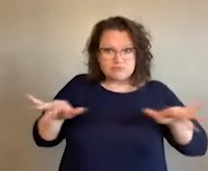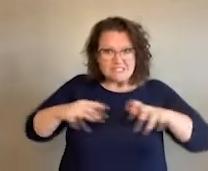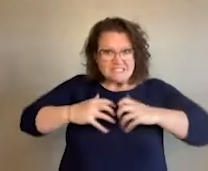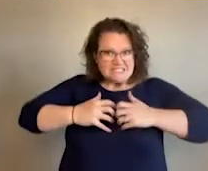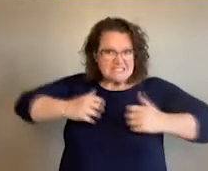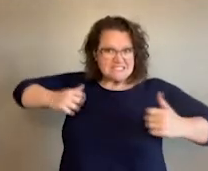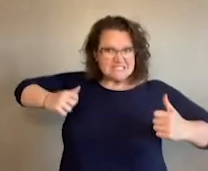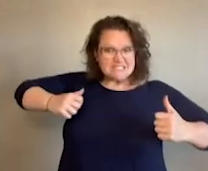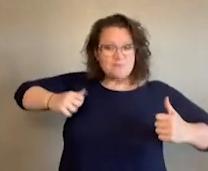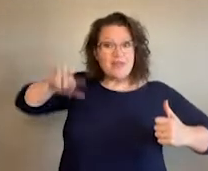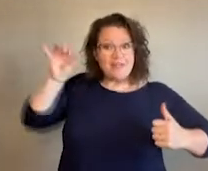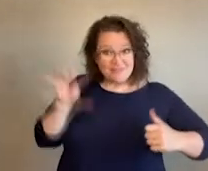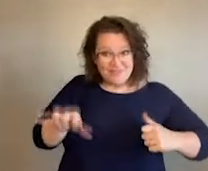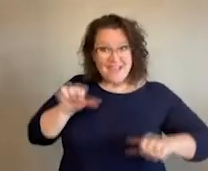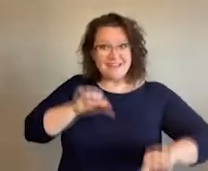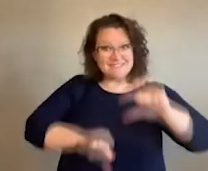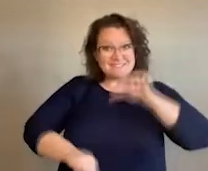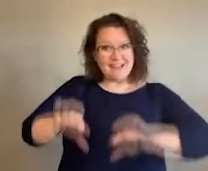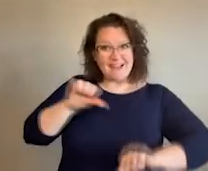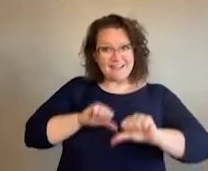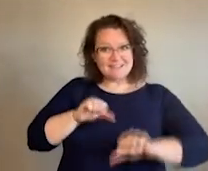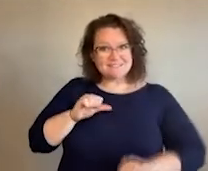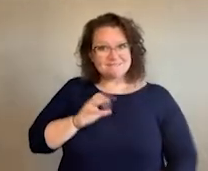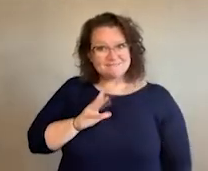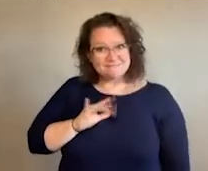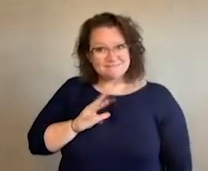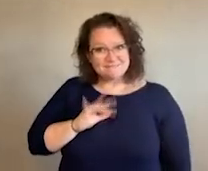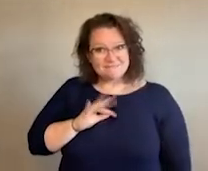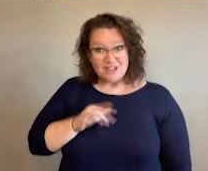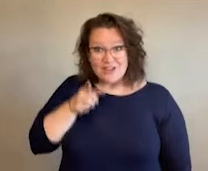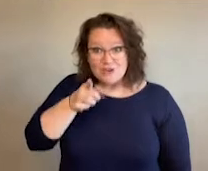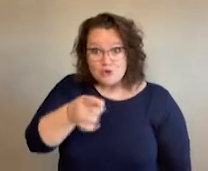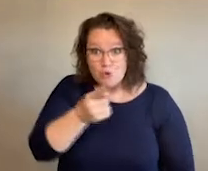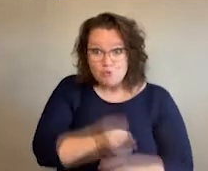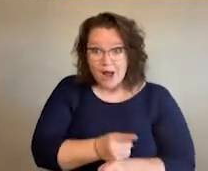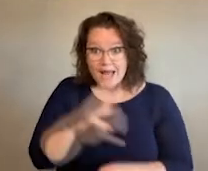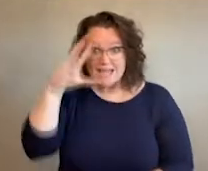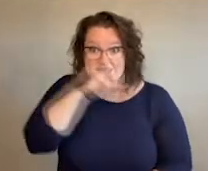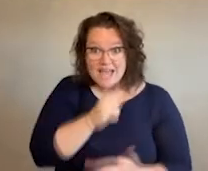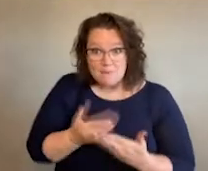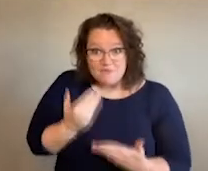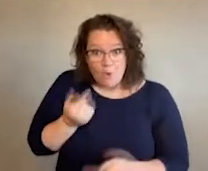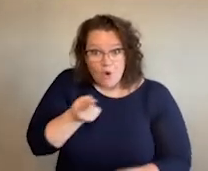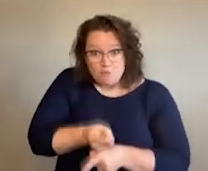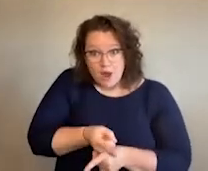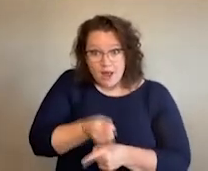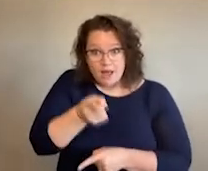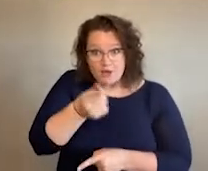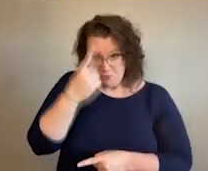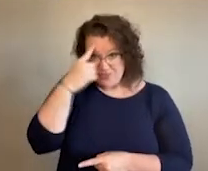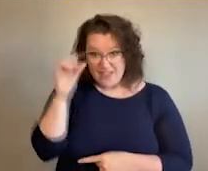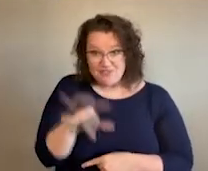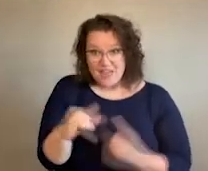side. That's science. Did you guess right? Was your prediction right?